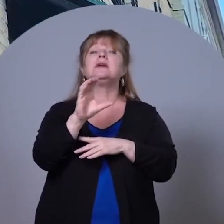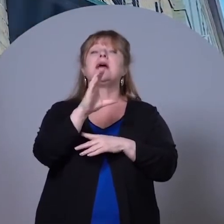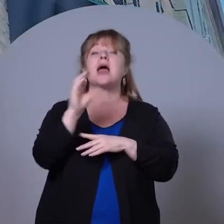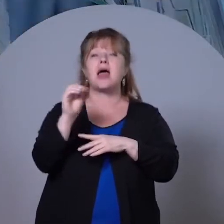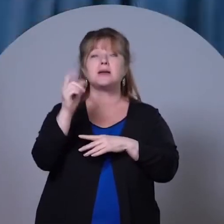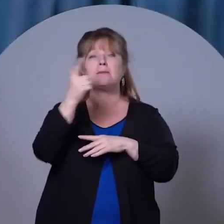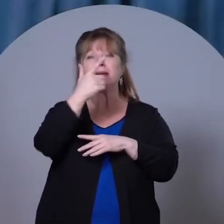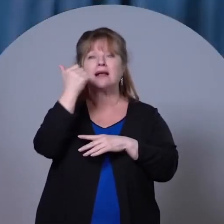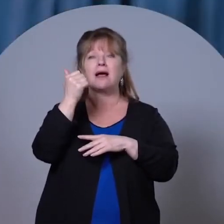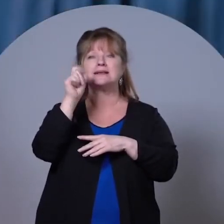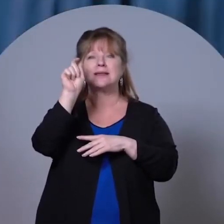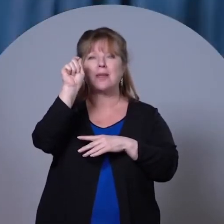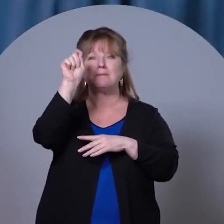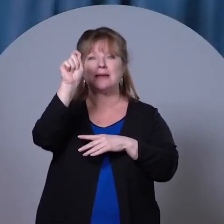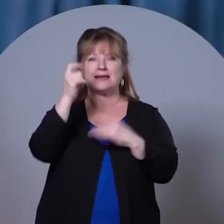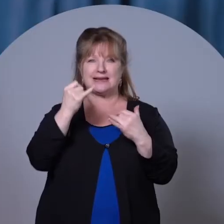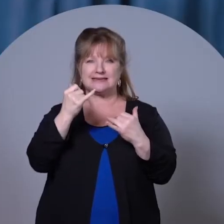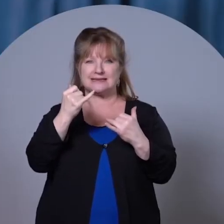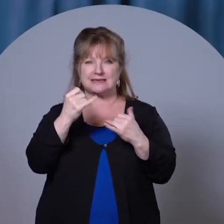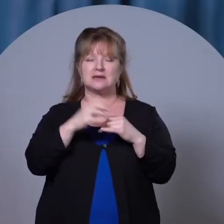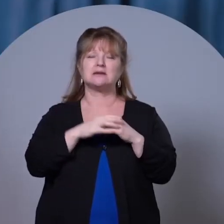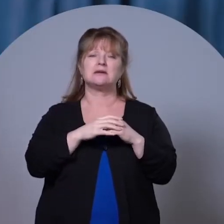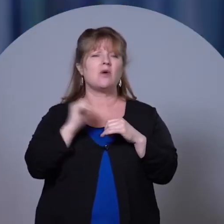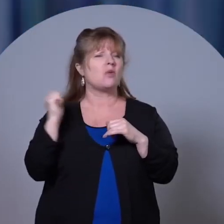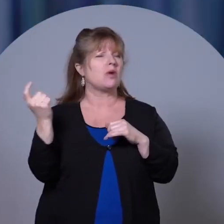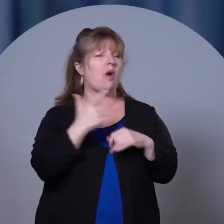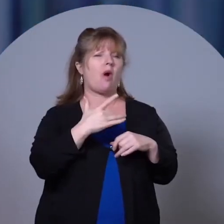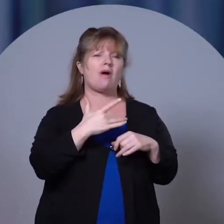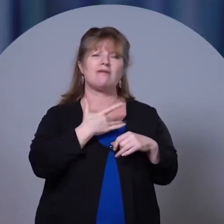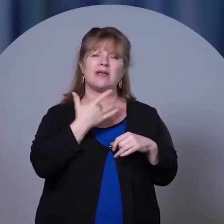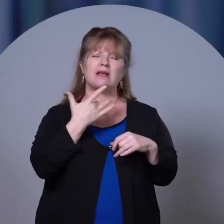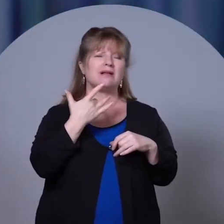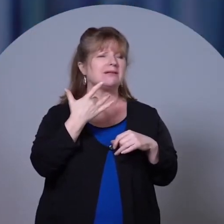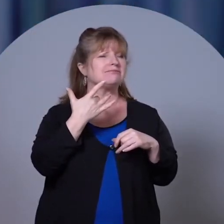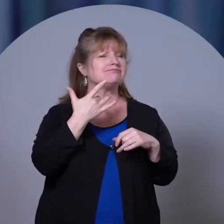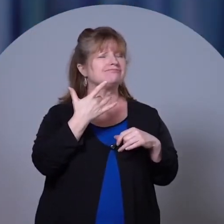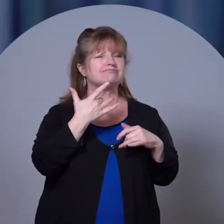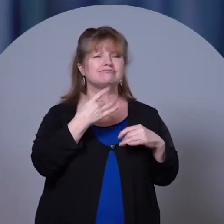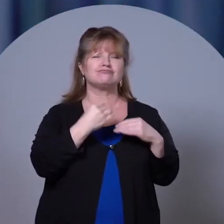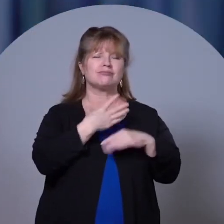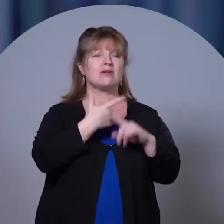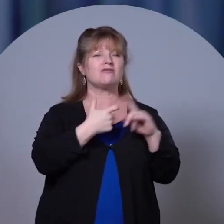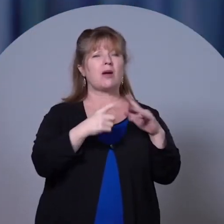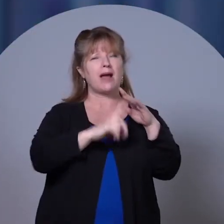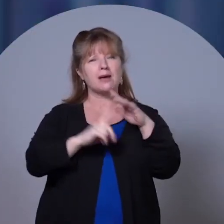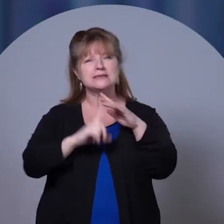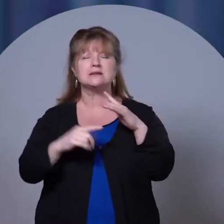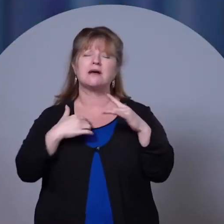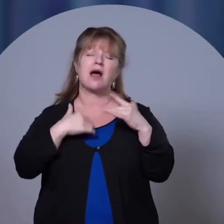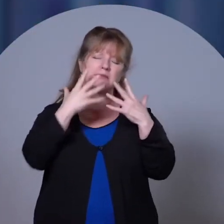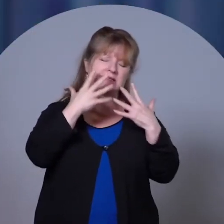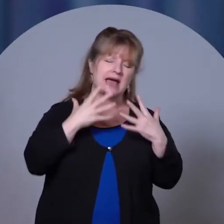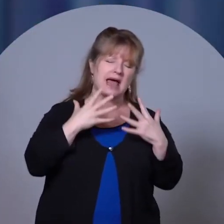Inclusion is more than just inviting diverse voices to the table. It's actually seeking out marginalized and